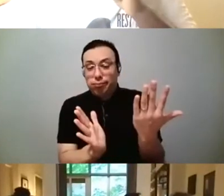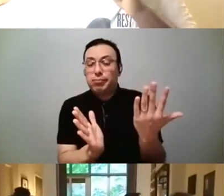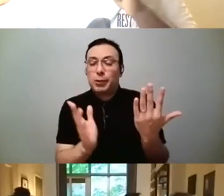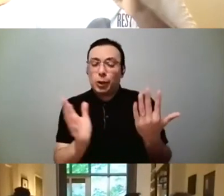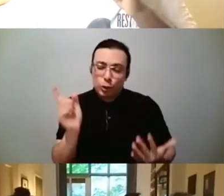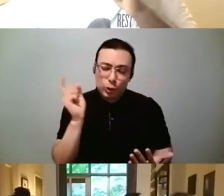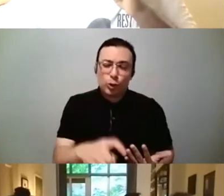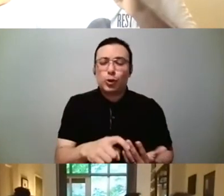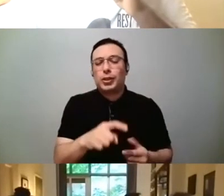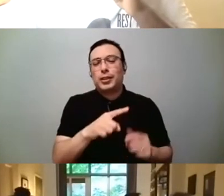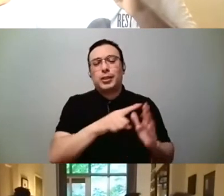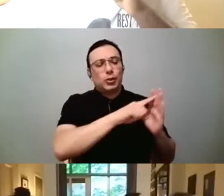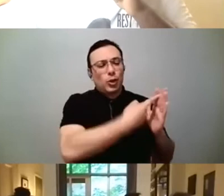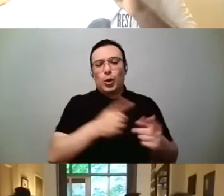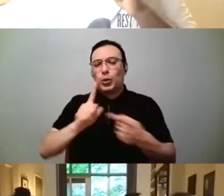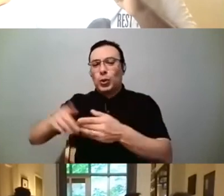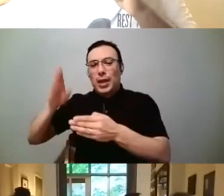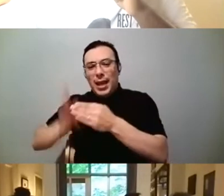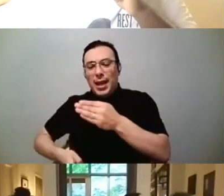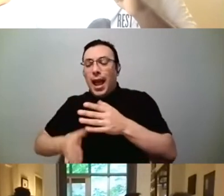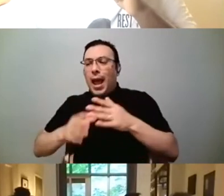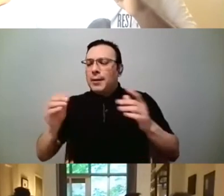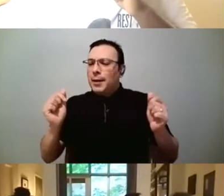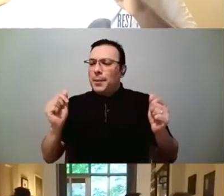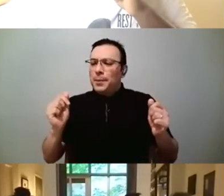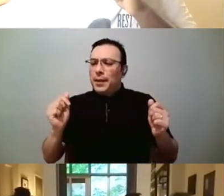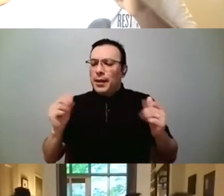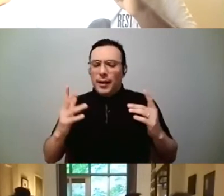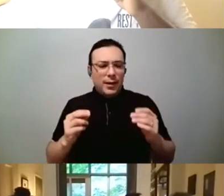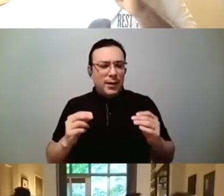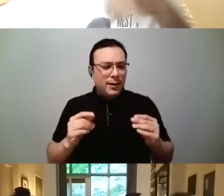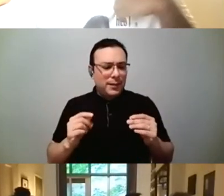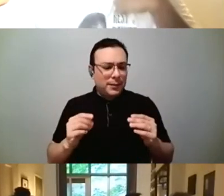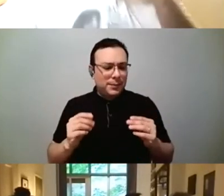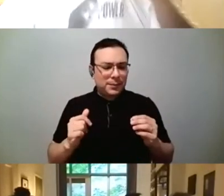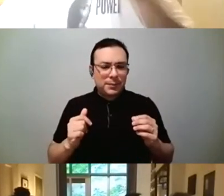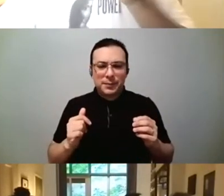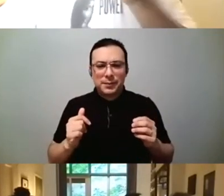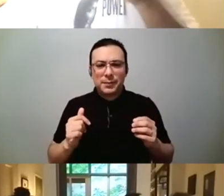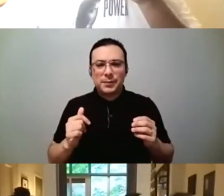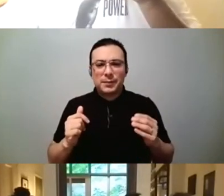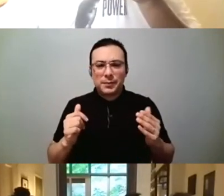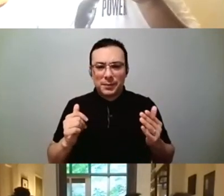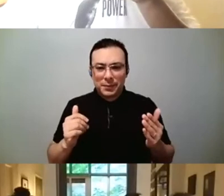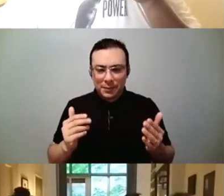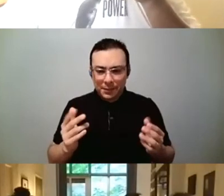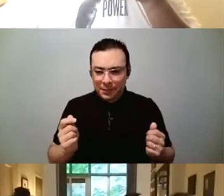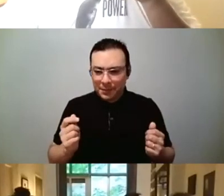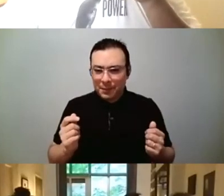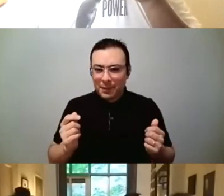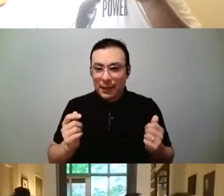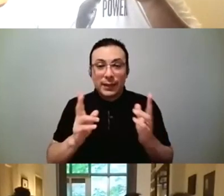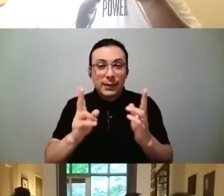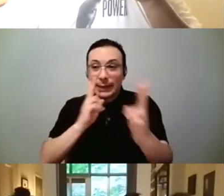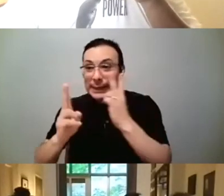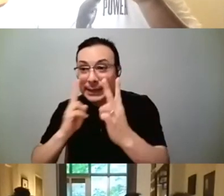vision that and but also sound that I